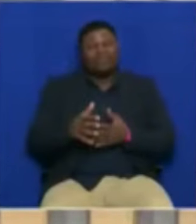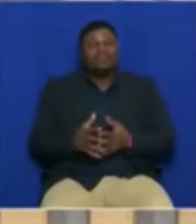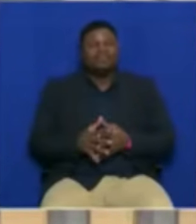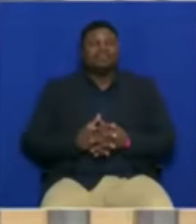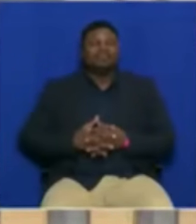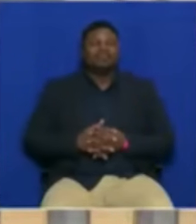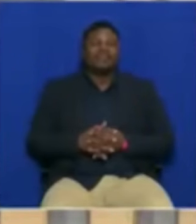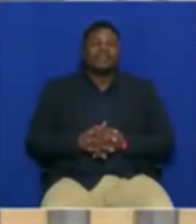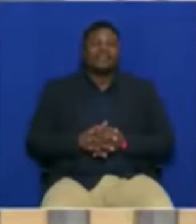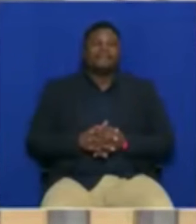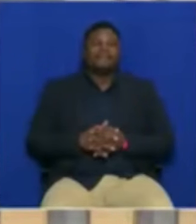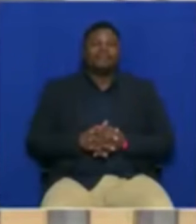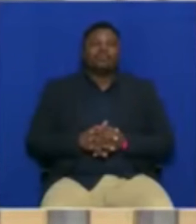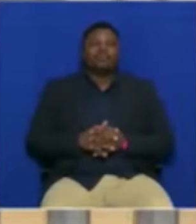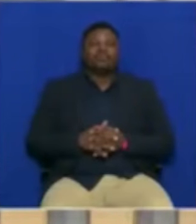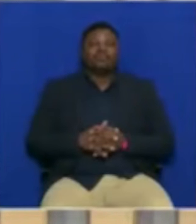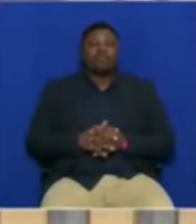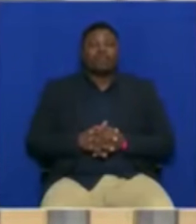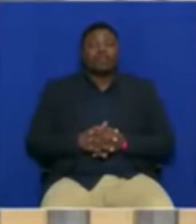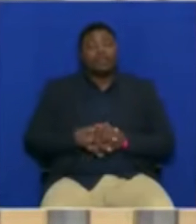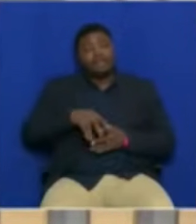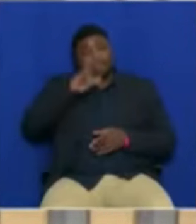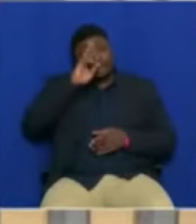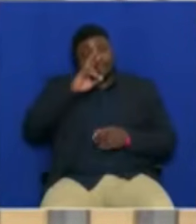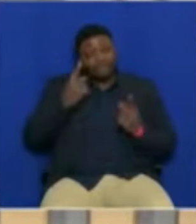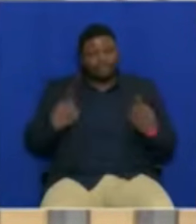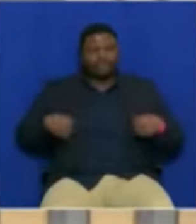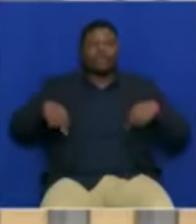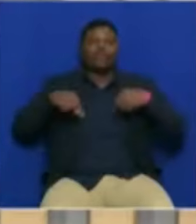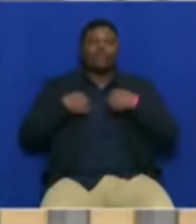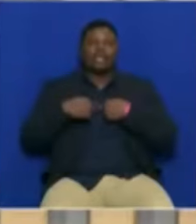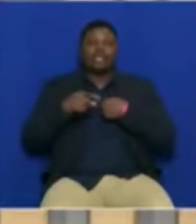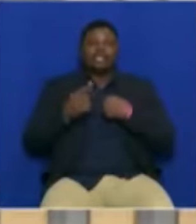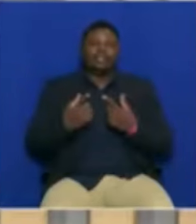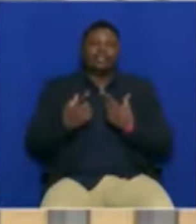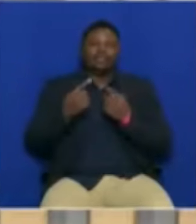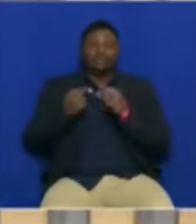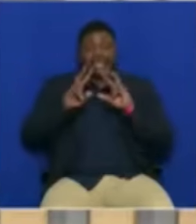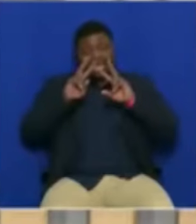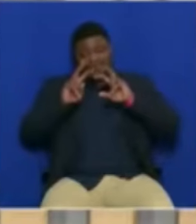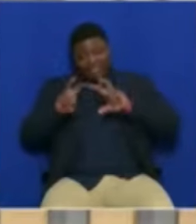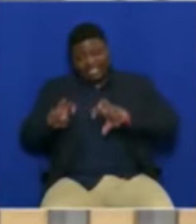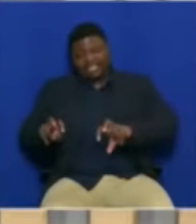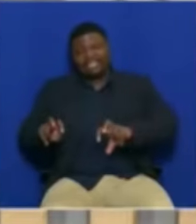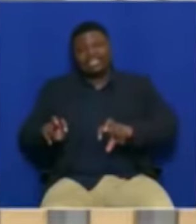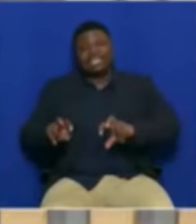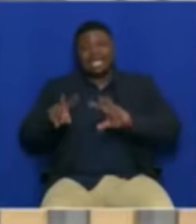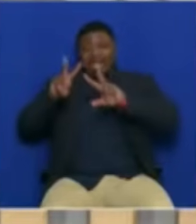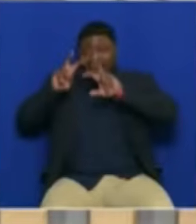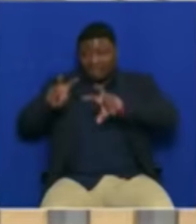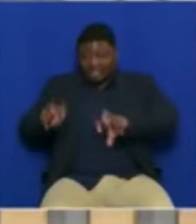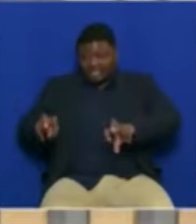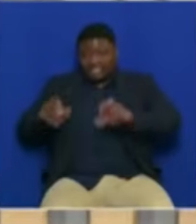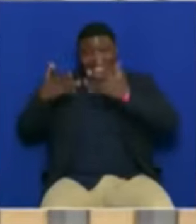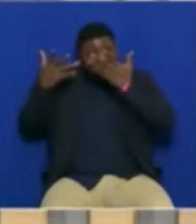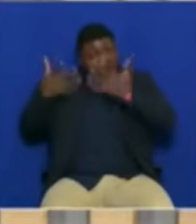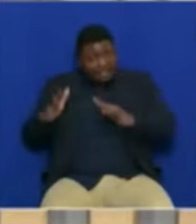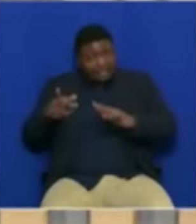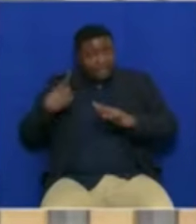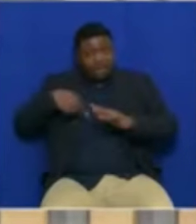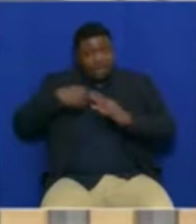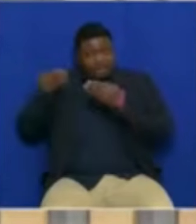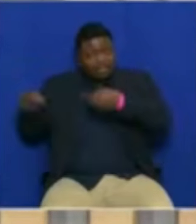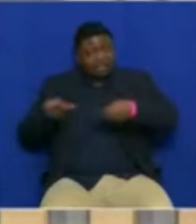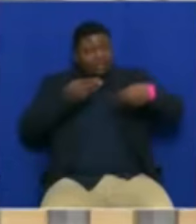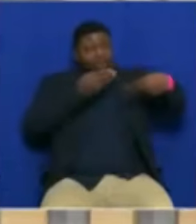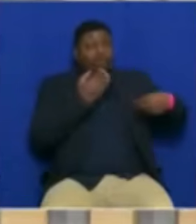the investigation. After we're done with the investigation, it is presented to the prosecutors. Is there enough